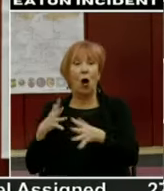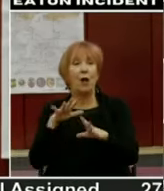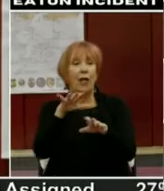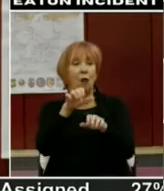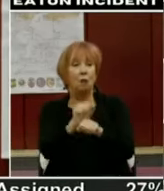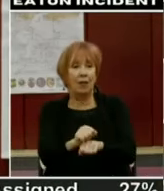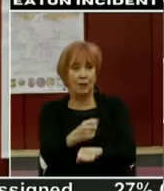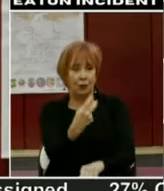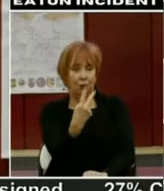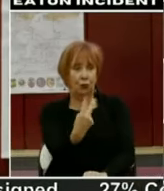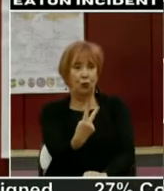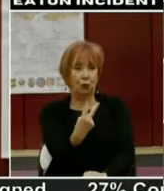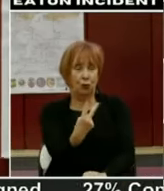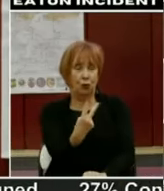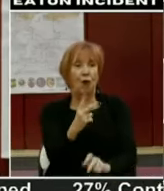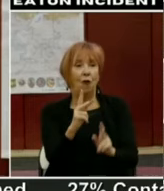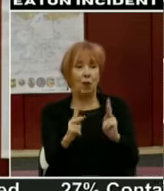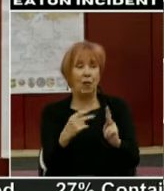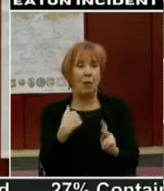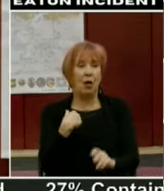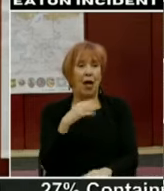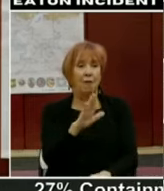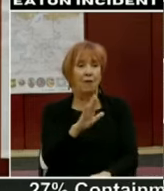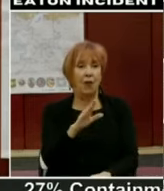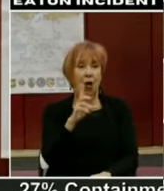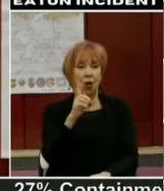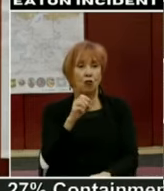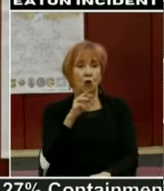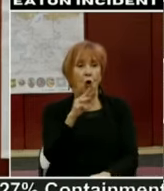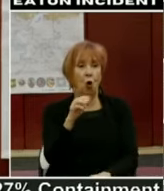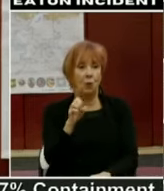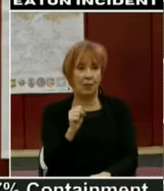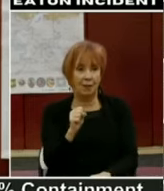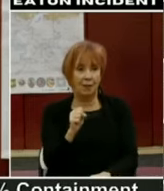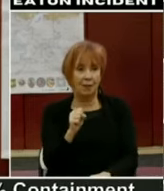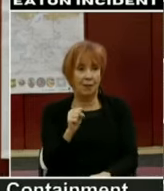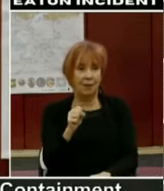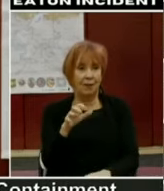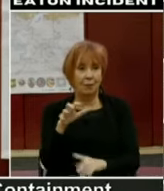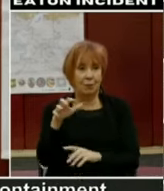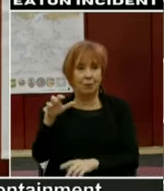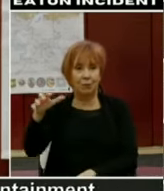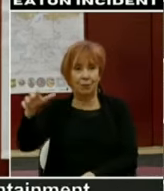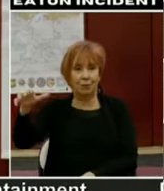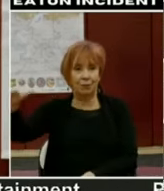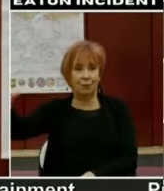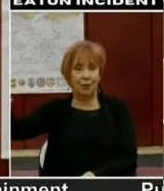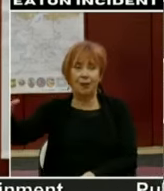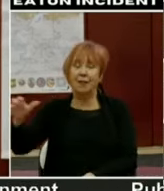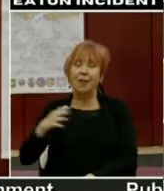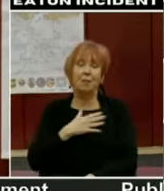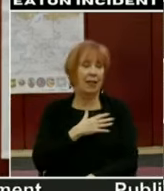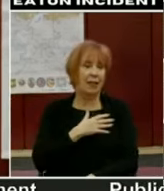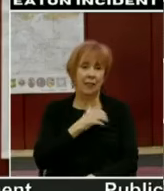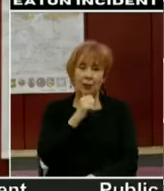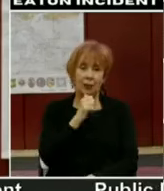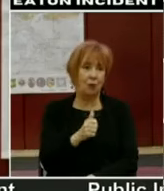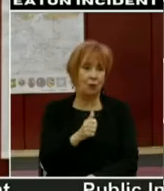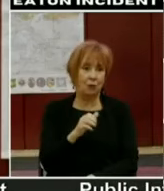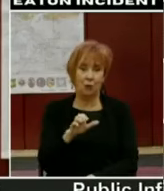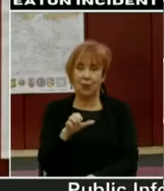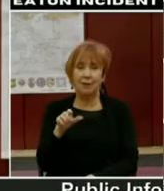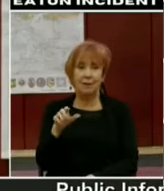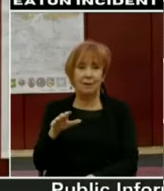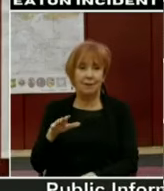arrests for people flying their drones. So please do not fly the drones in the